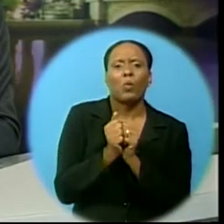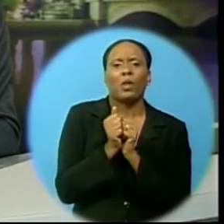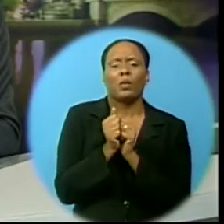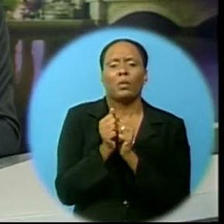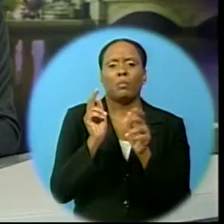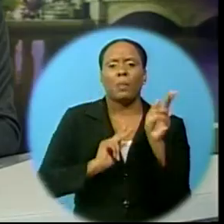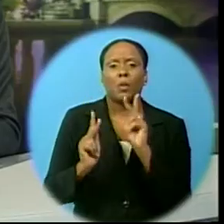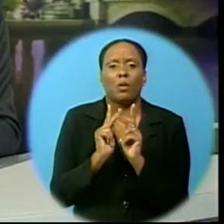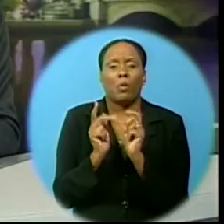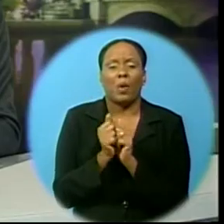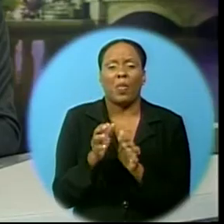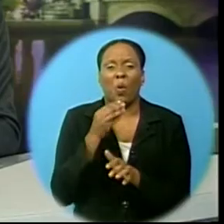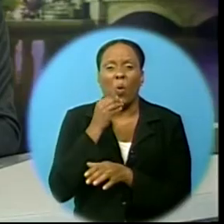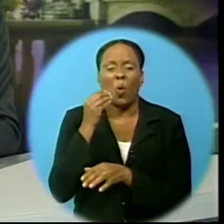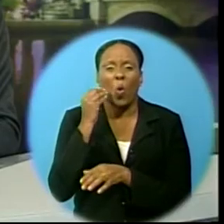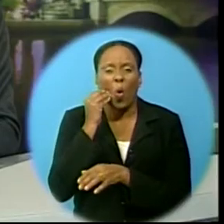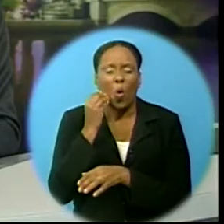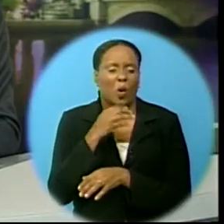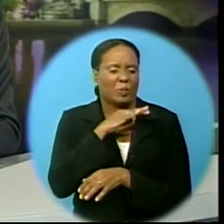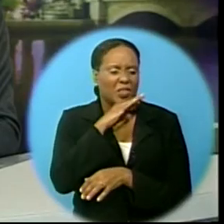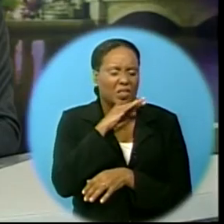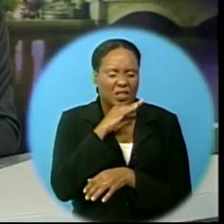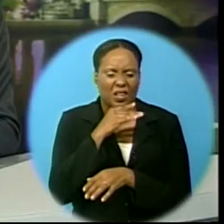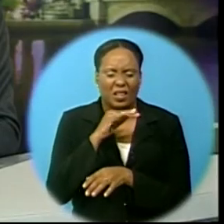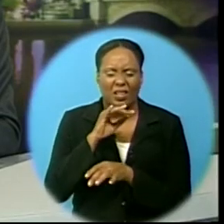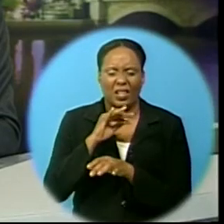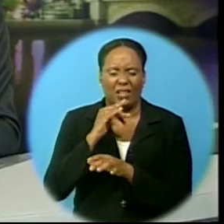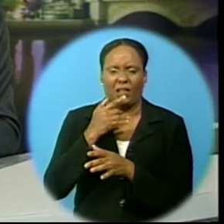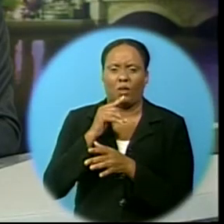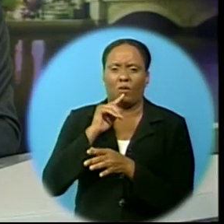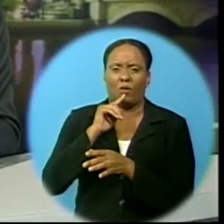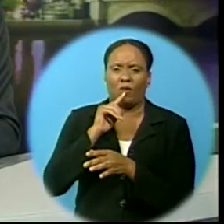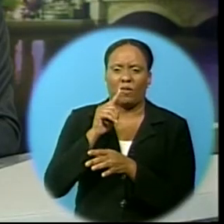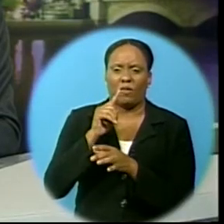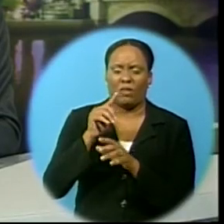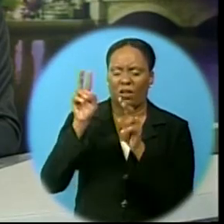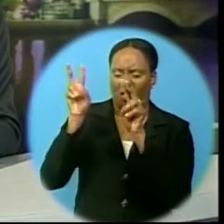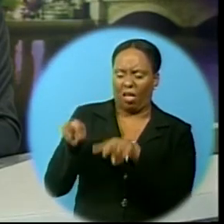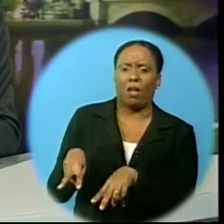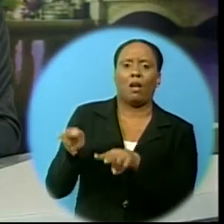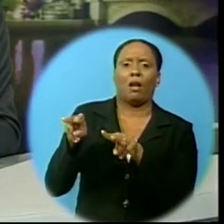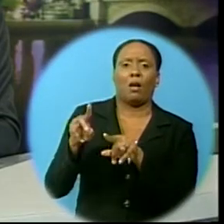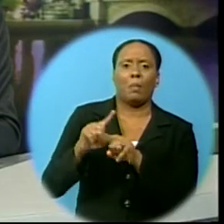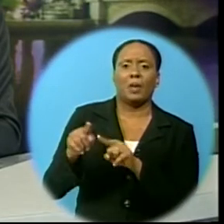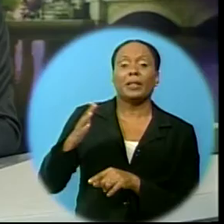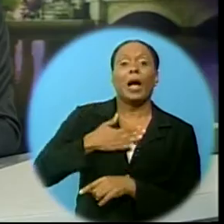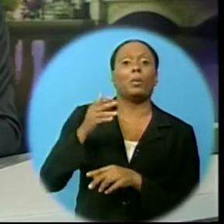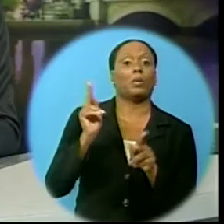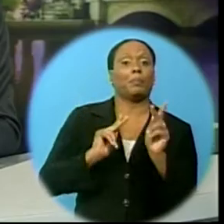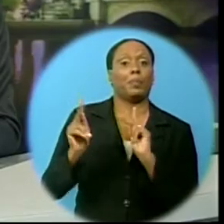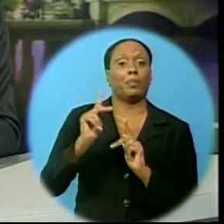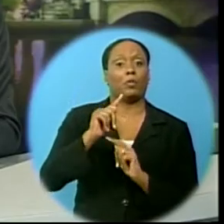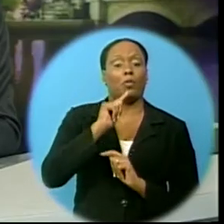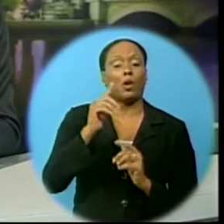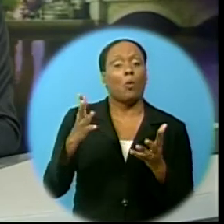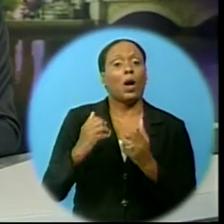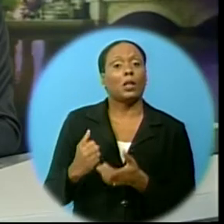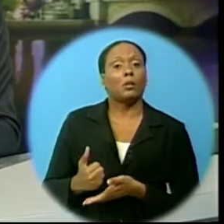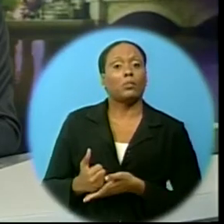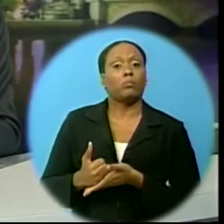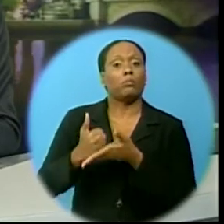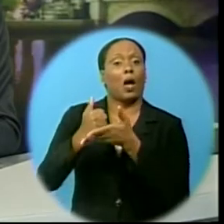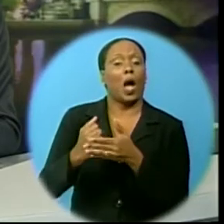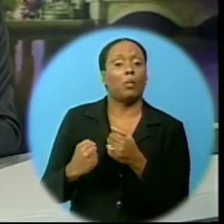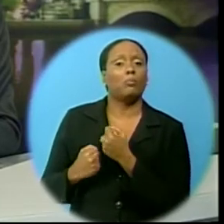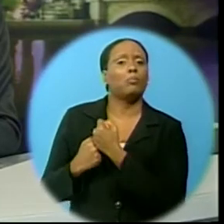of work as unpleasant, the Prime Minister insisted that it was work which had to be done. Mr. Safri said there were a number of areas on which